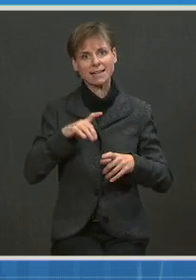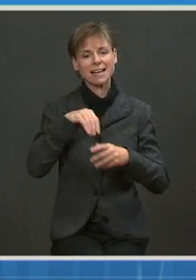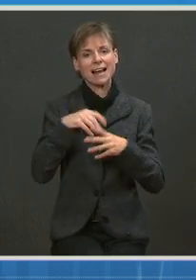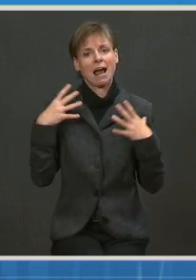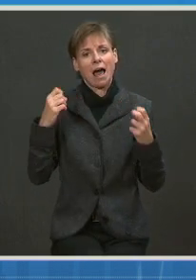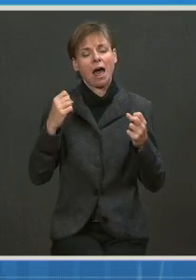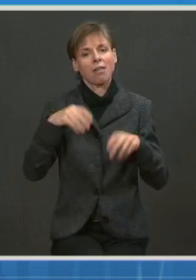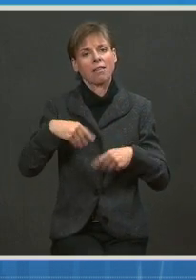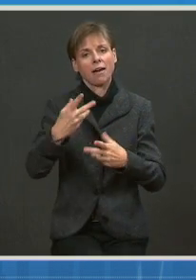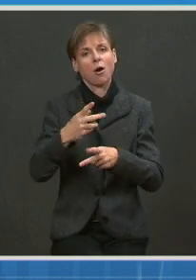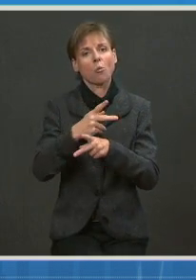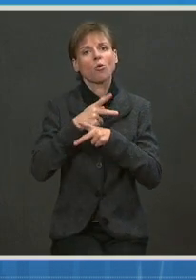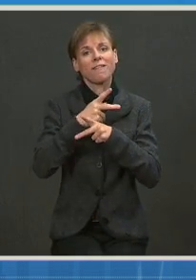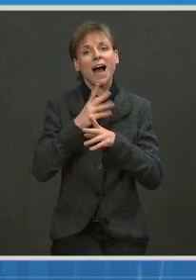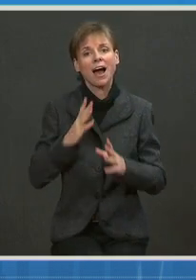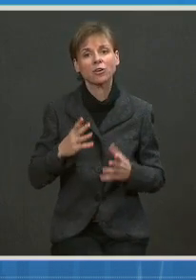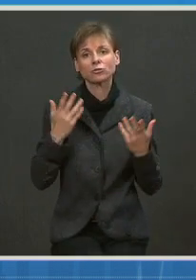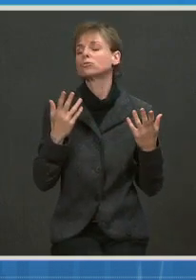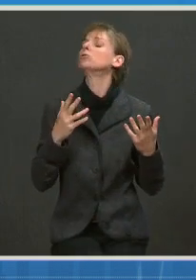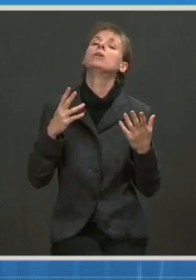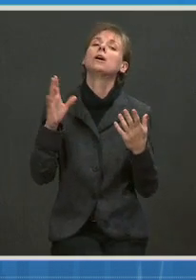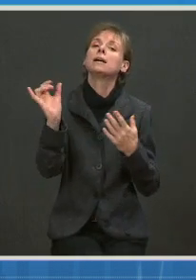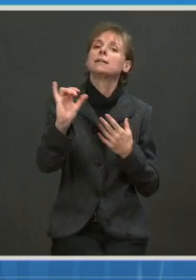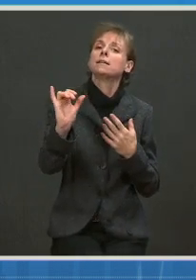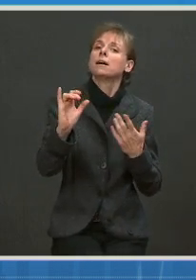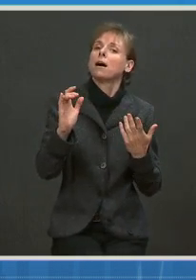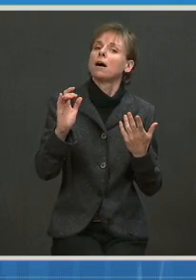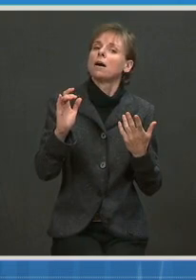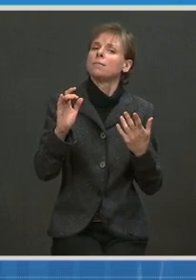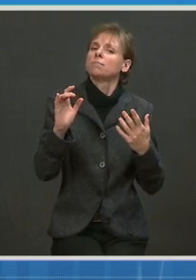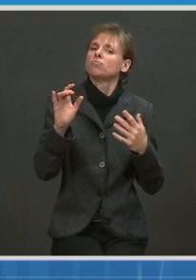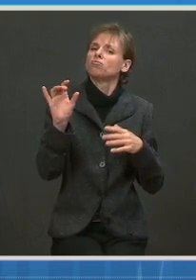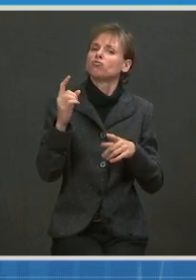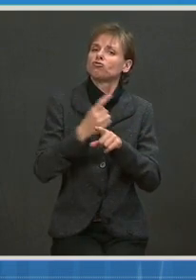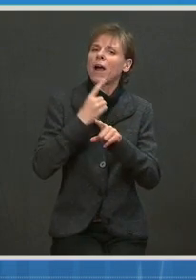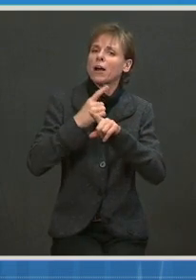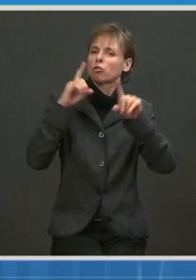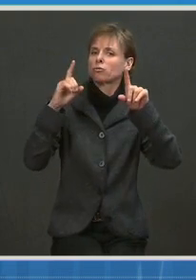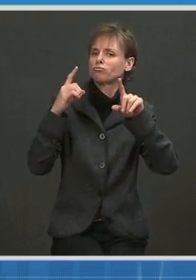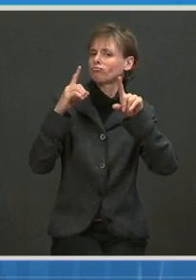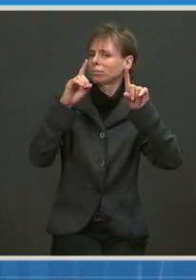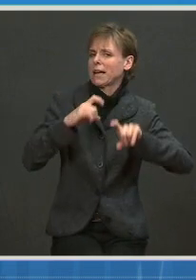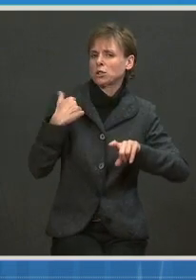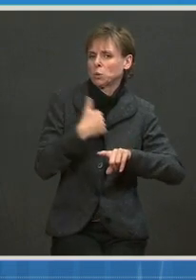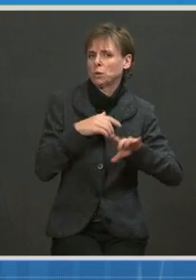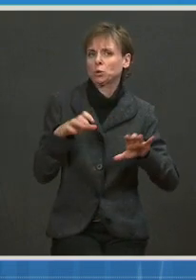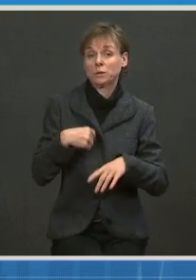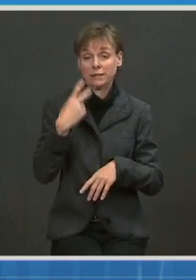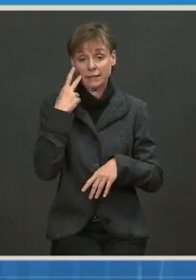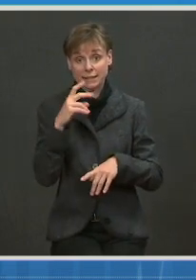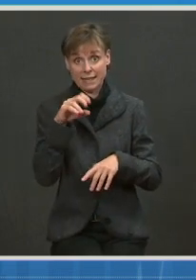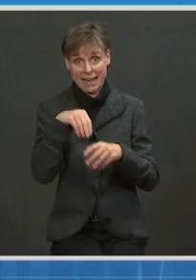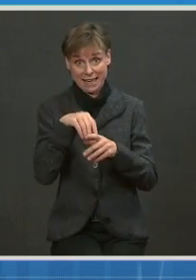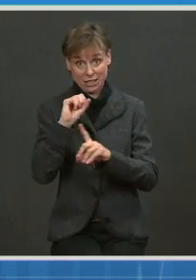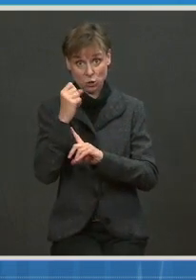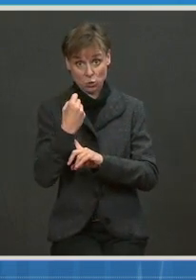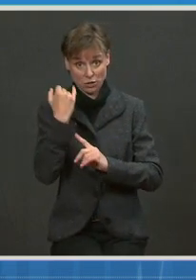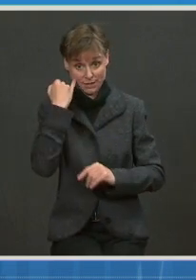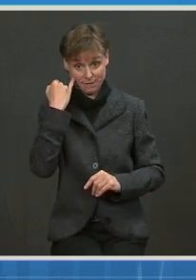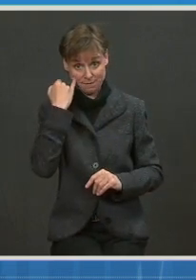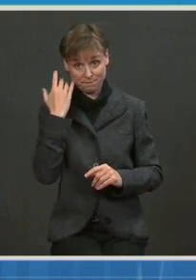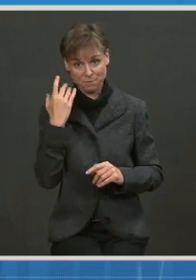testing that many of us do. It was shown that in an arena and a context in which there was a